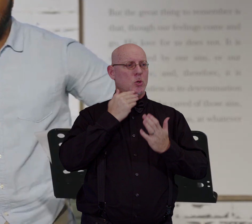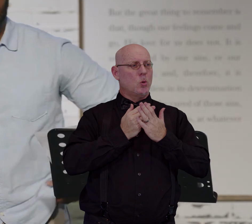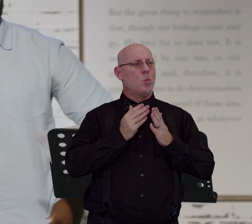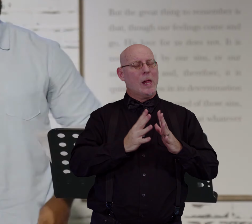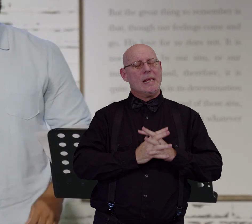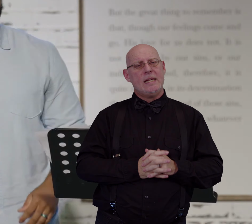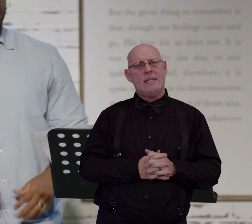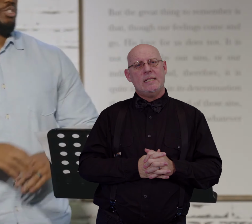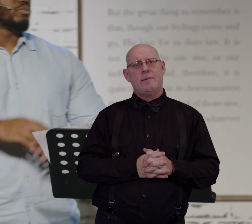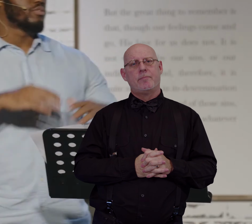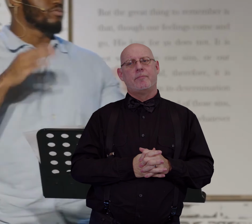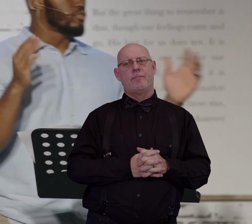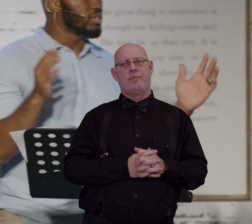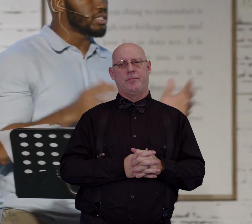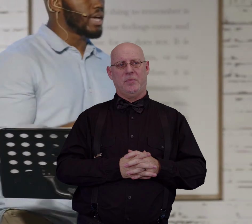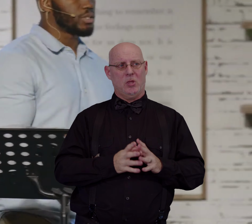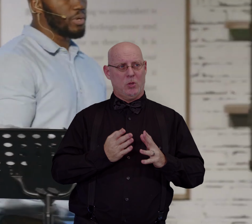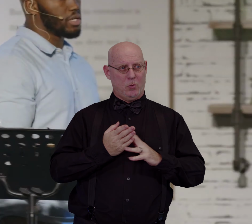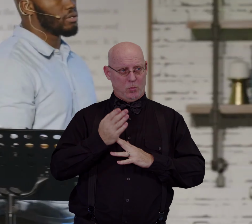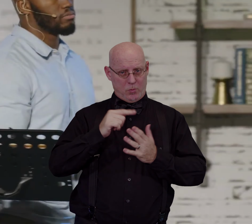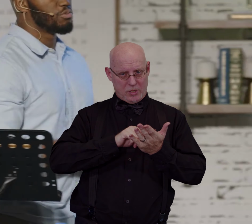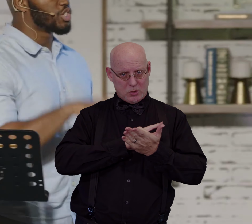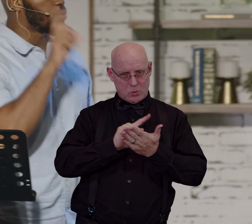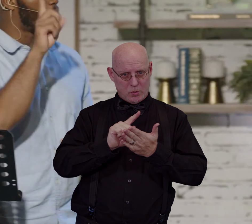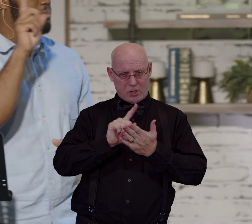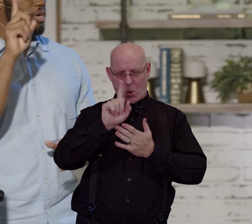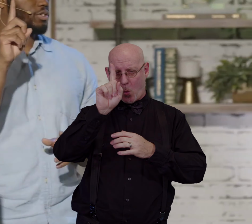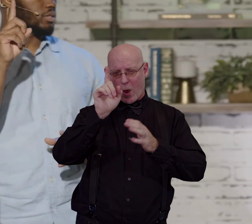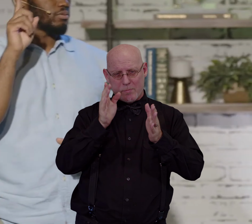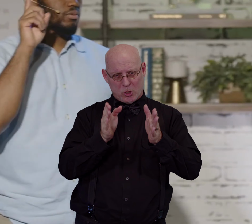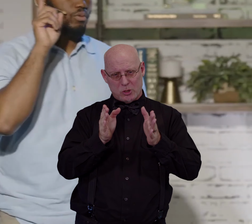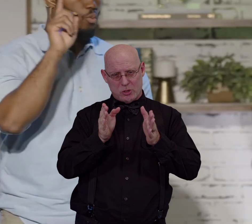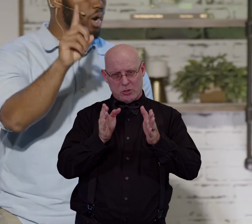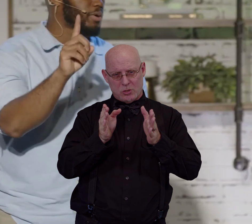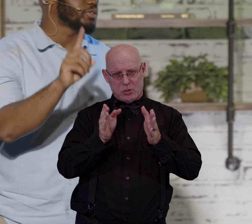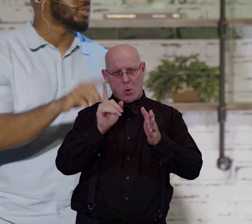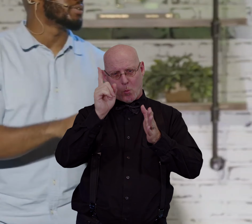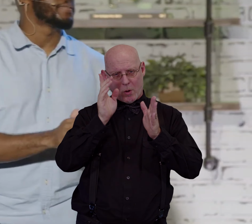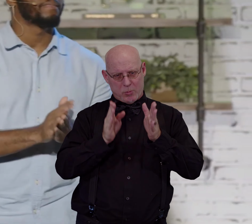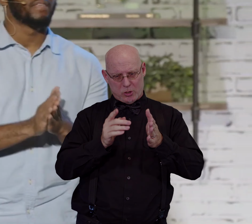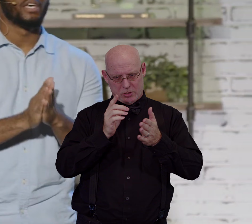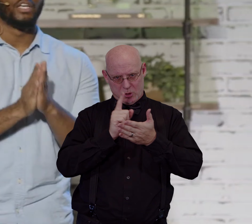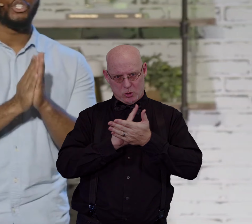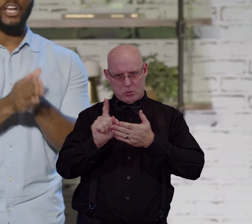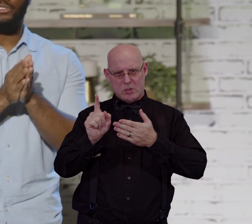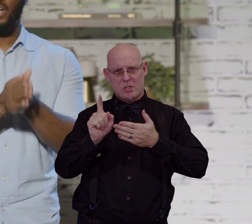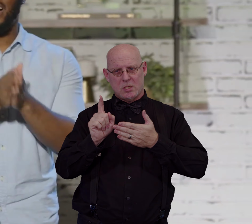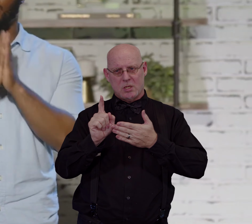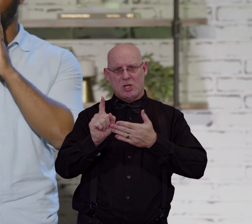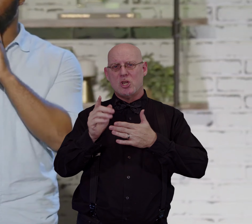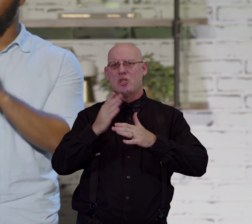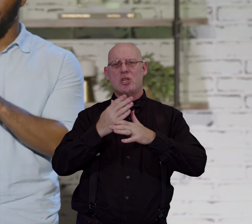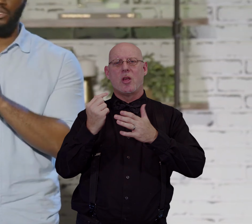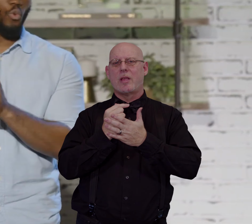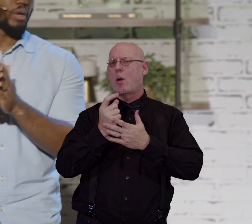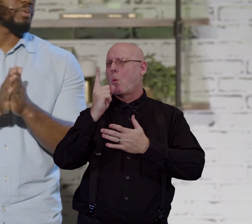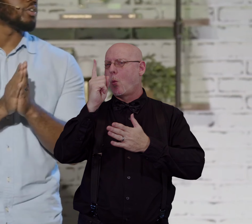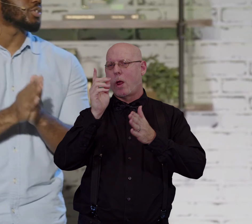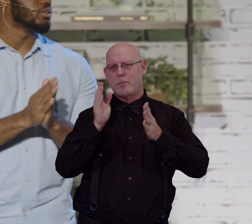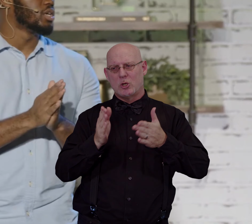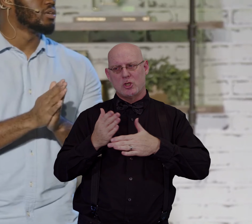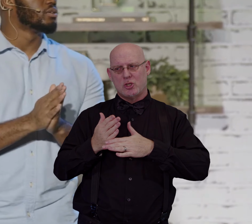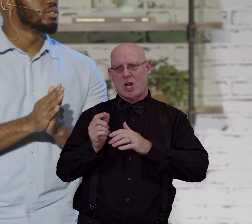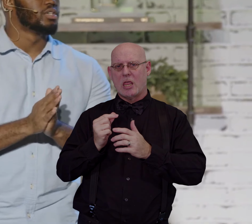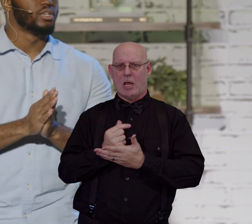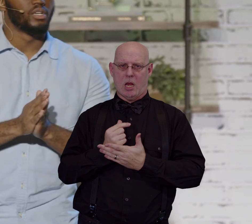way is through this next week, just one person, share the gospel with just one